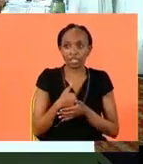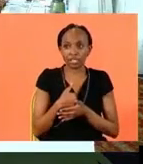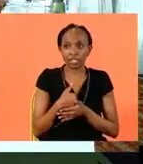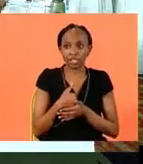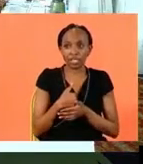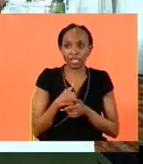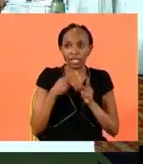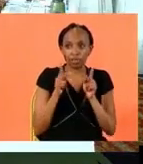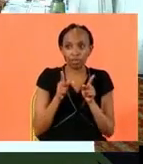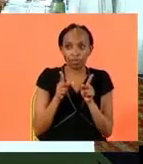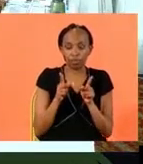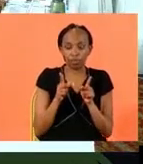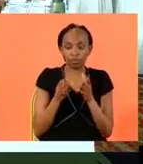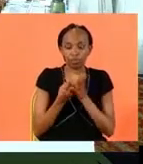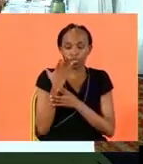those products are